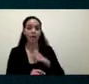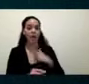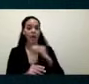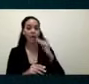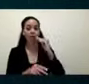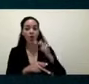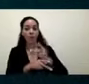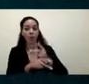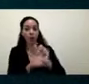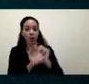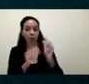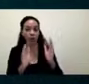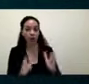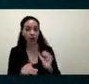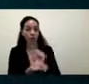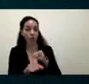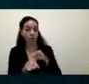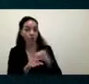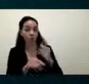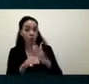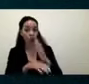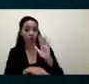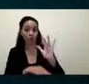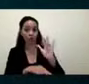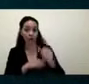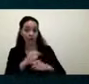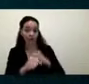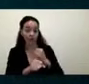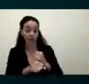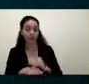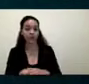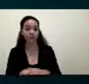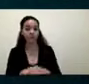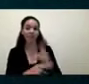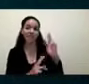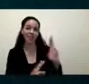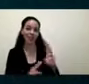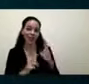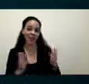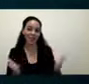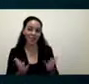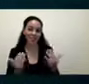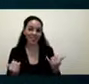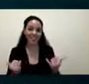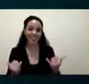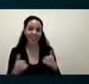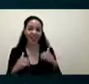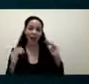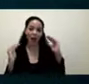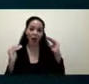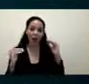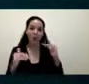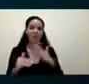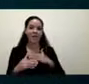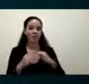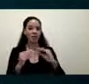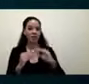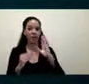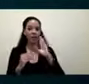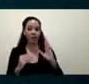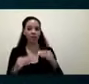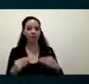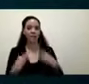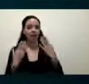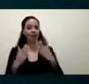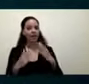in this industry for over 25 years. It's an honor to be here, and I hope that my story will inspire Congress to take